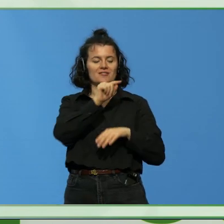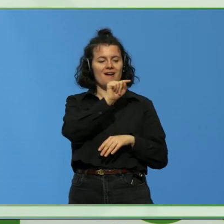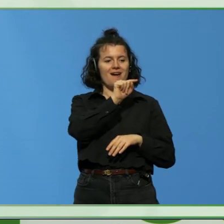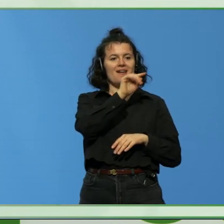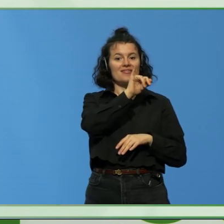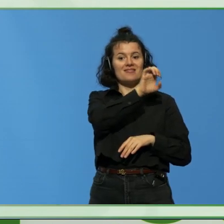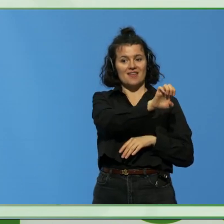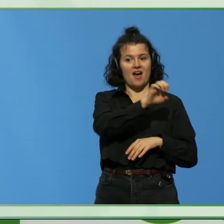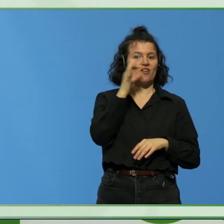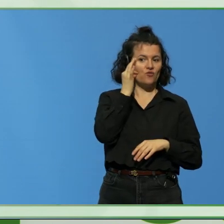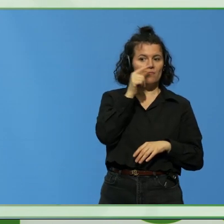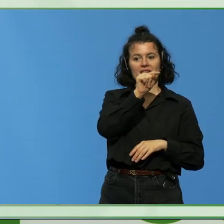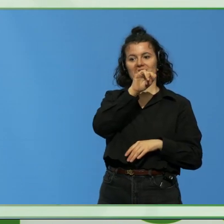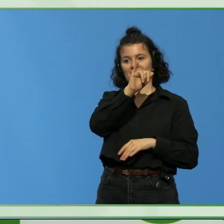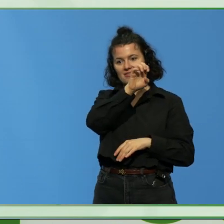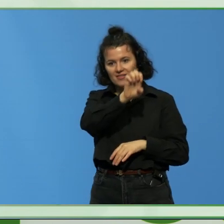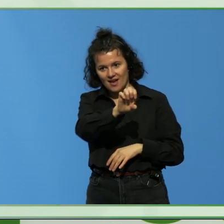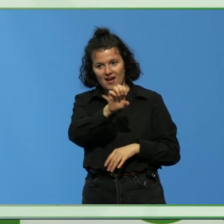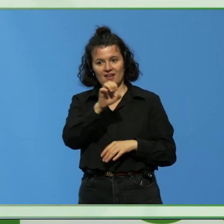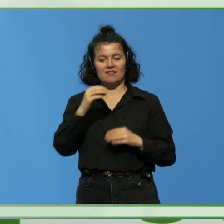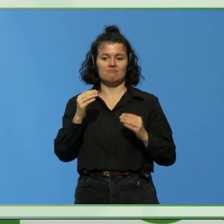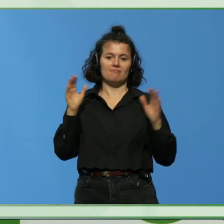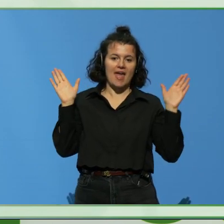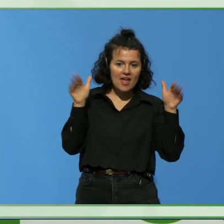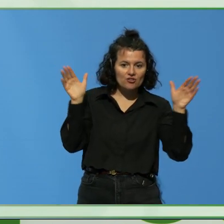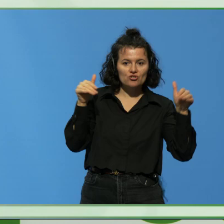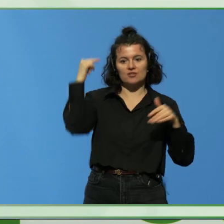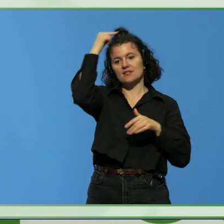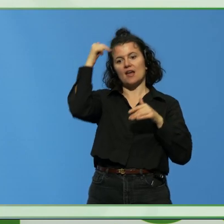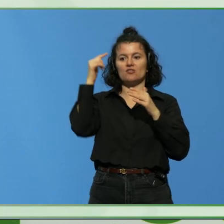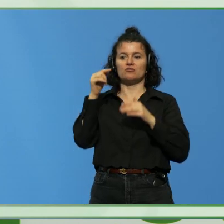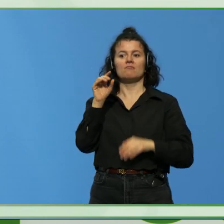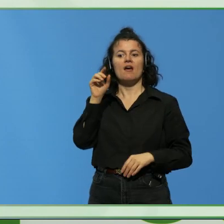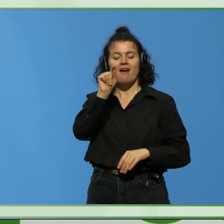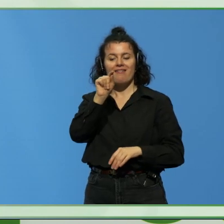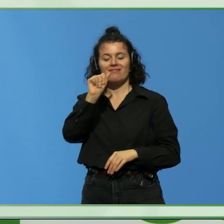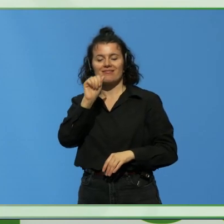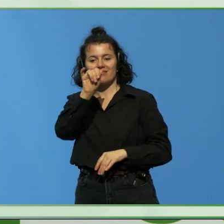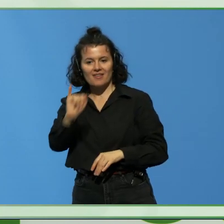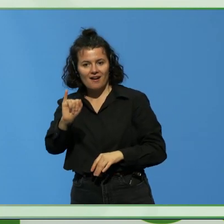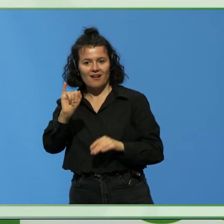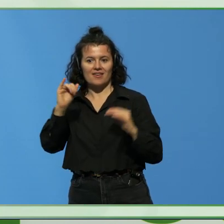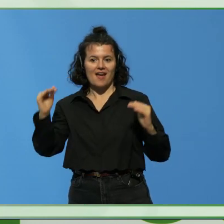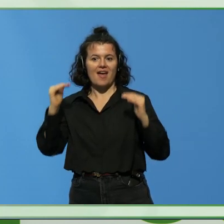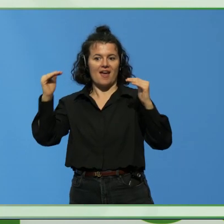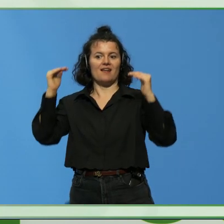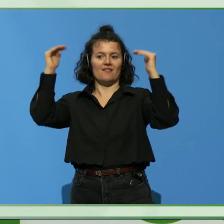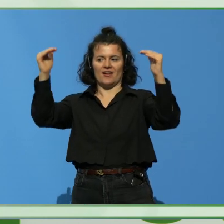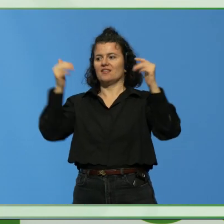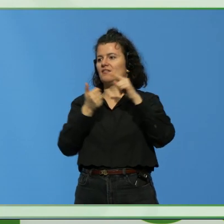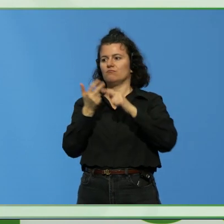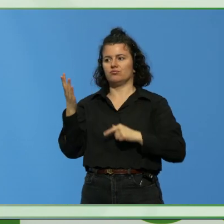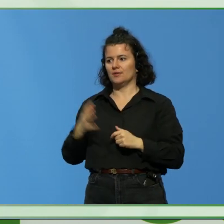Now, what blends into this is, for me, assistive